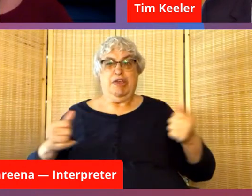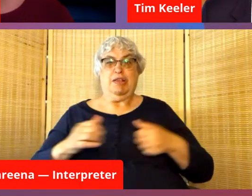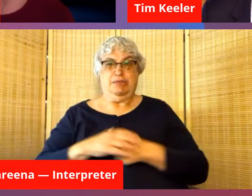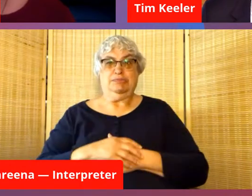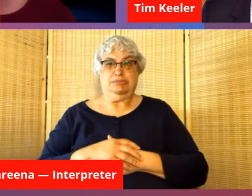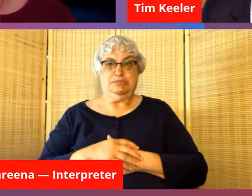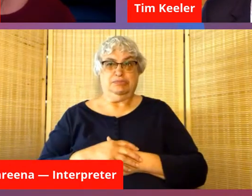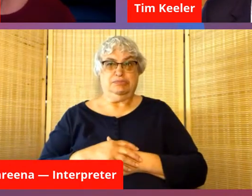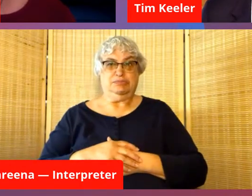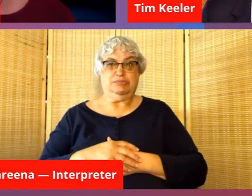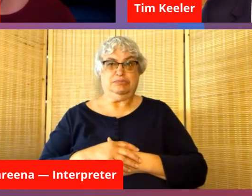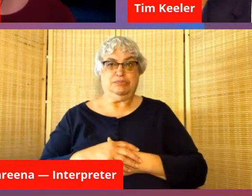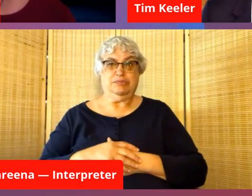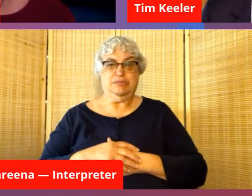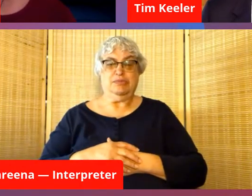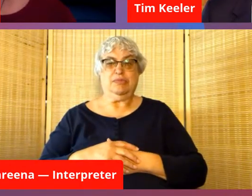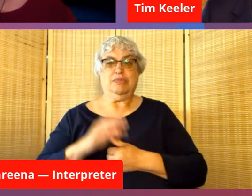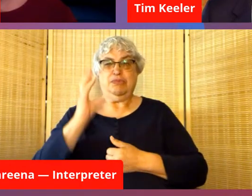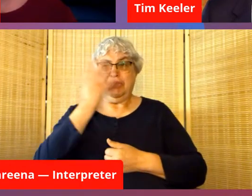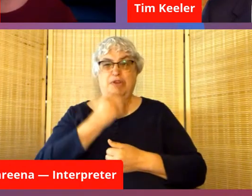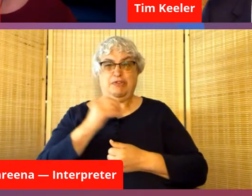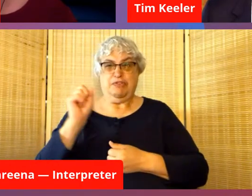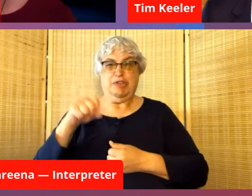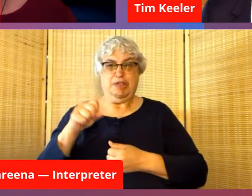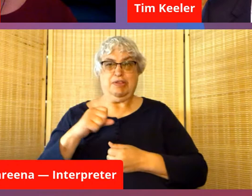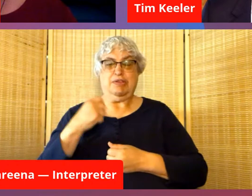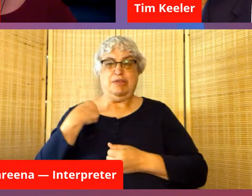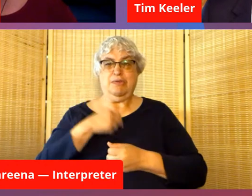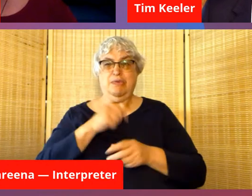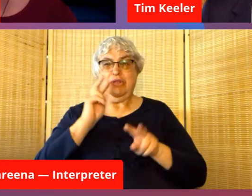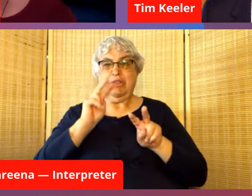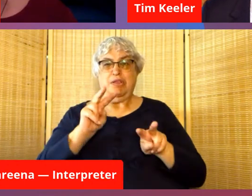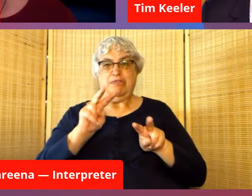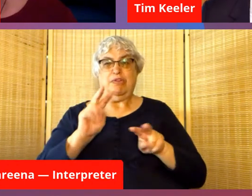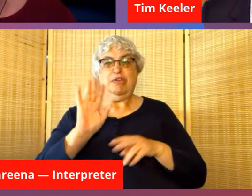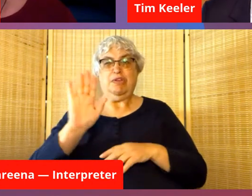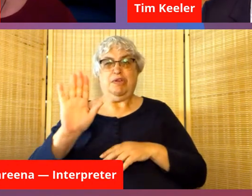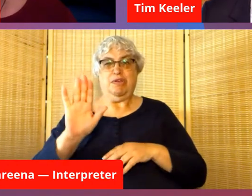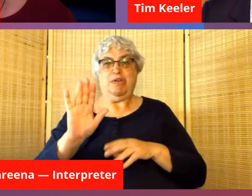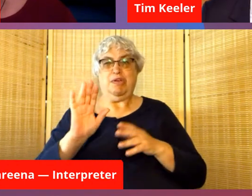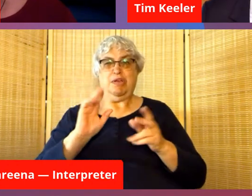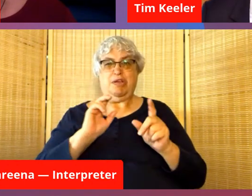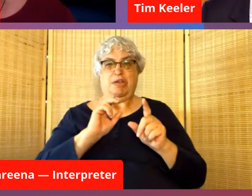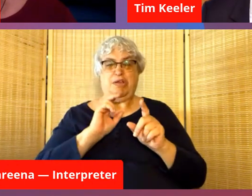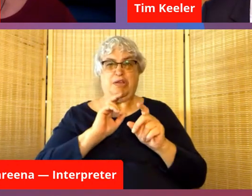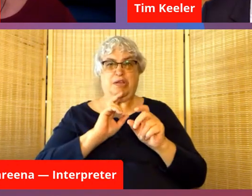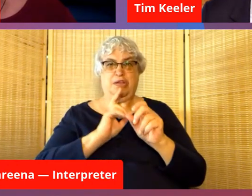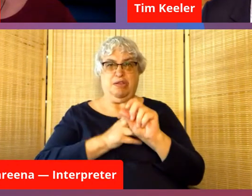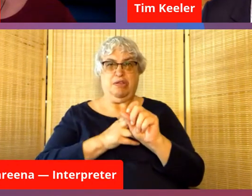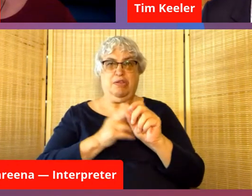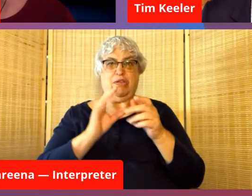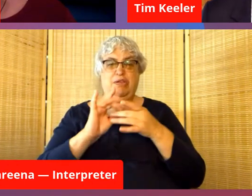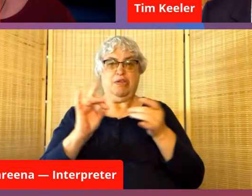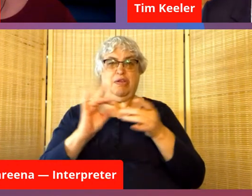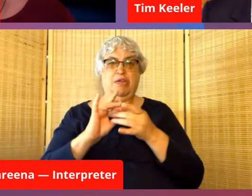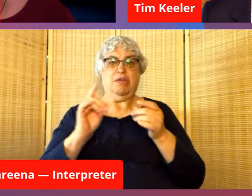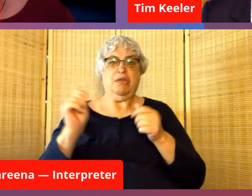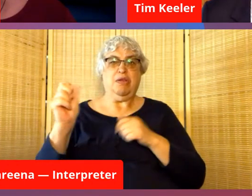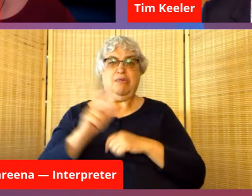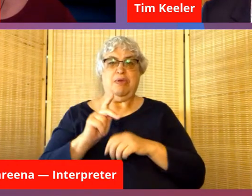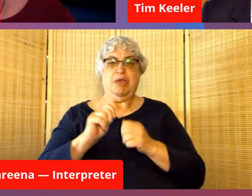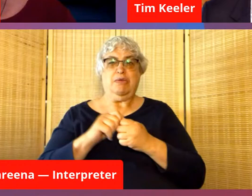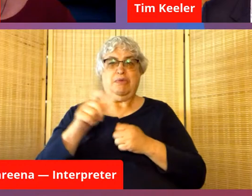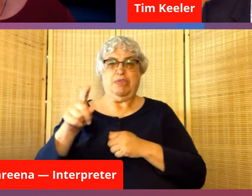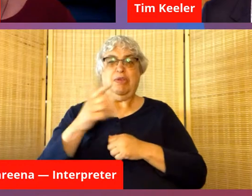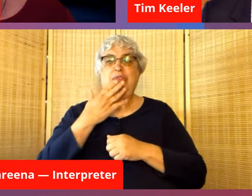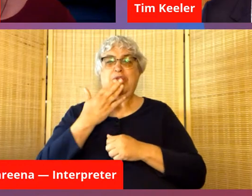beautiful. Oh, this was just lovely, Tim. We'll look forward to your contributions to the chat when we come back with you.